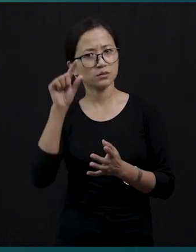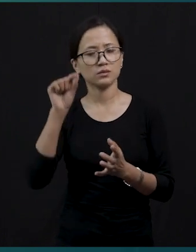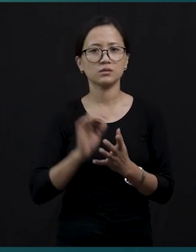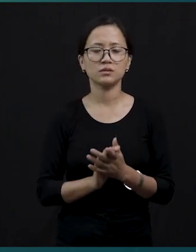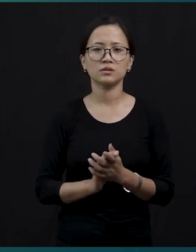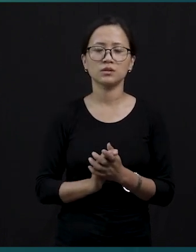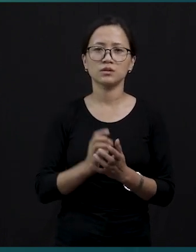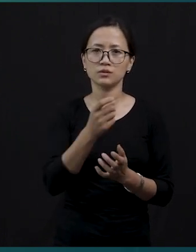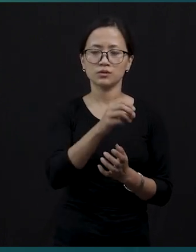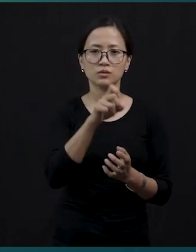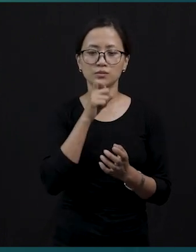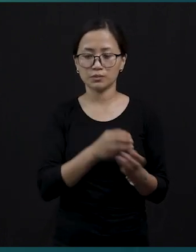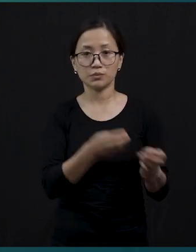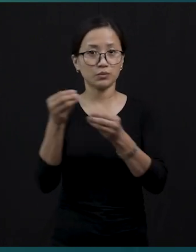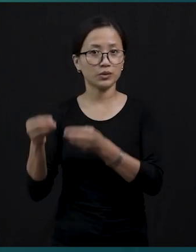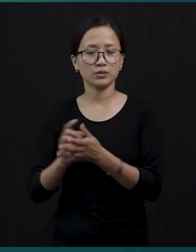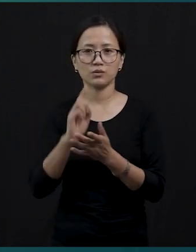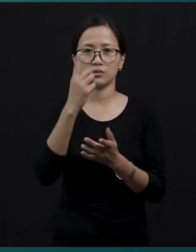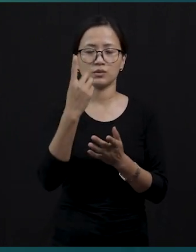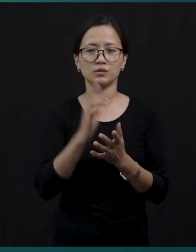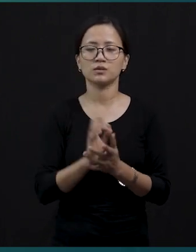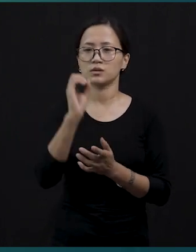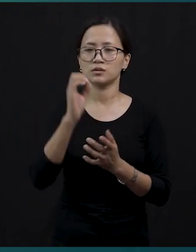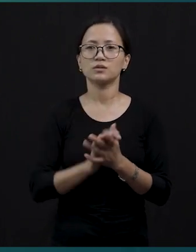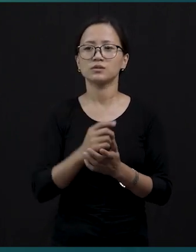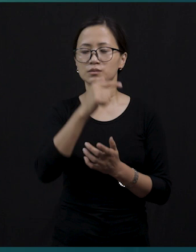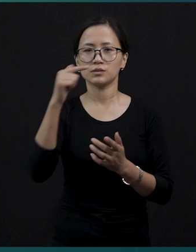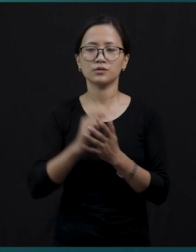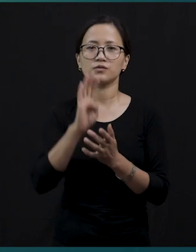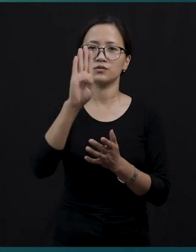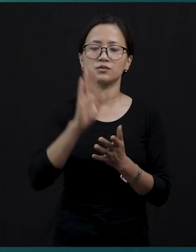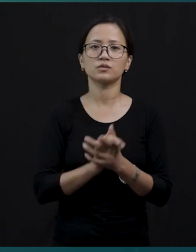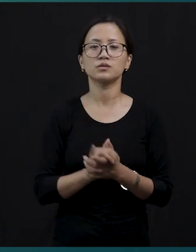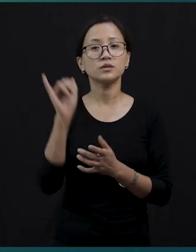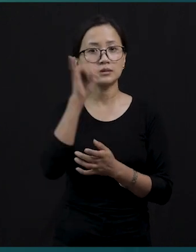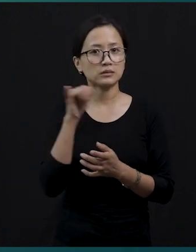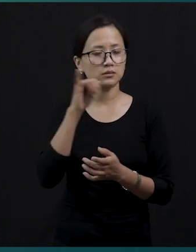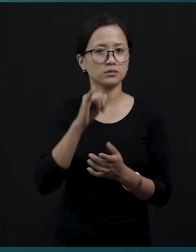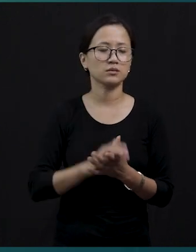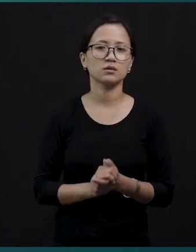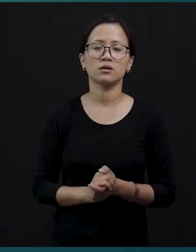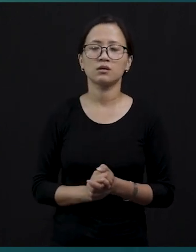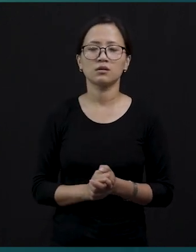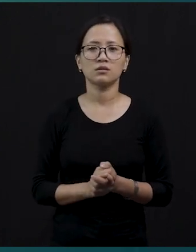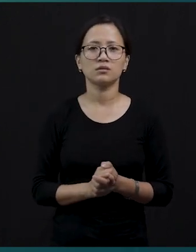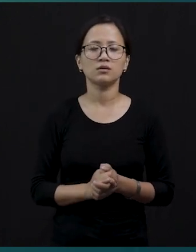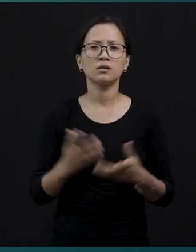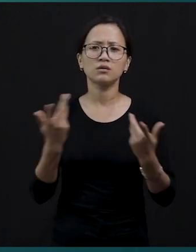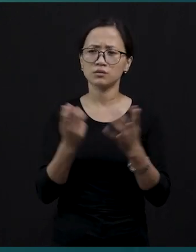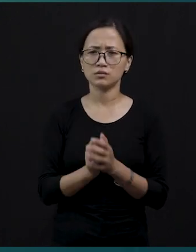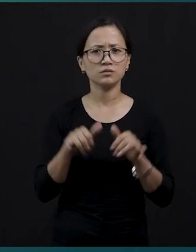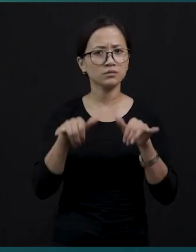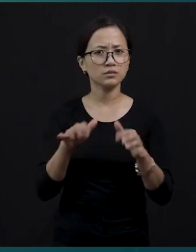now? Again, you need to borrow from here. It will become 10. 10 minus 4, it will be, children, how much? 6, right? How much it